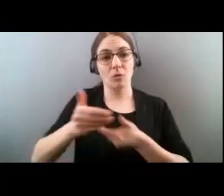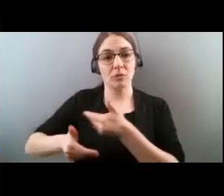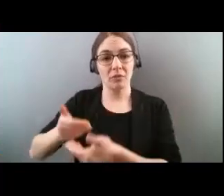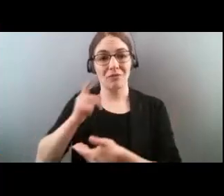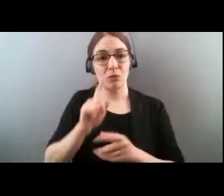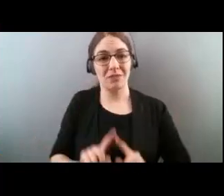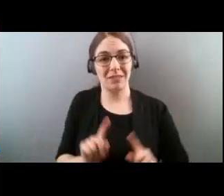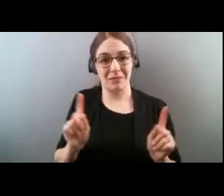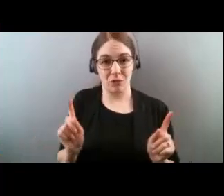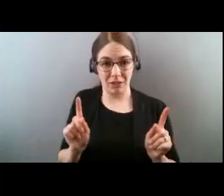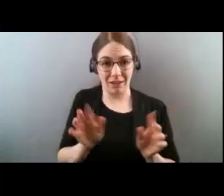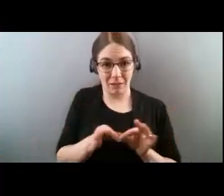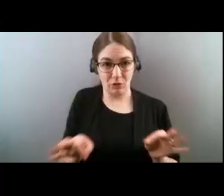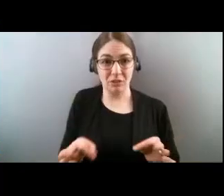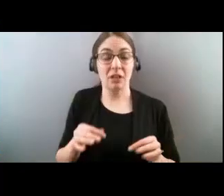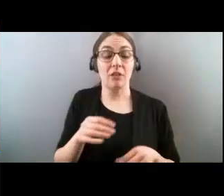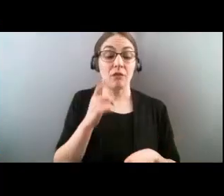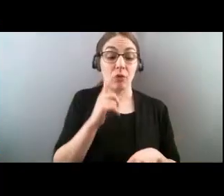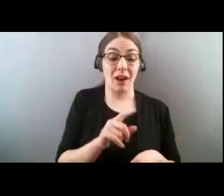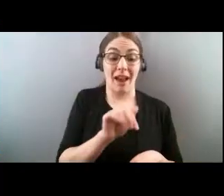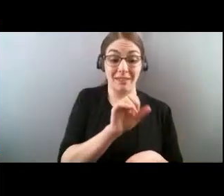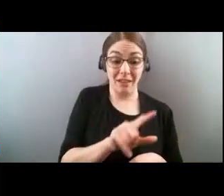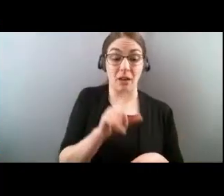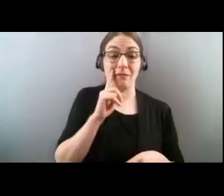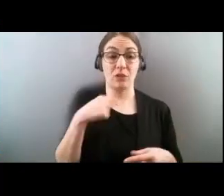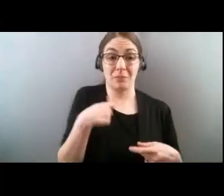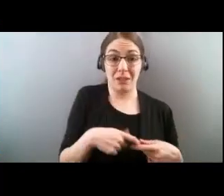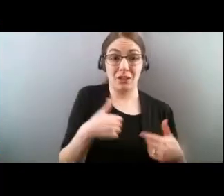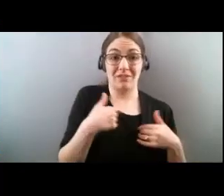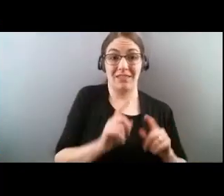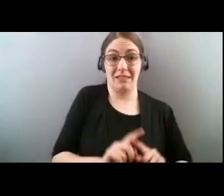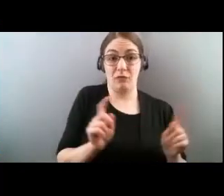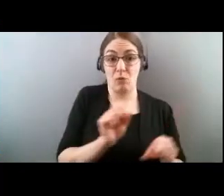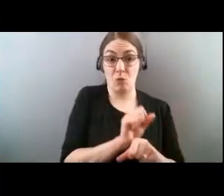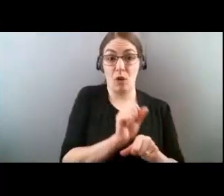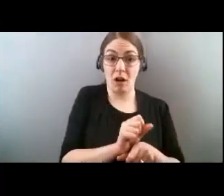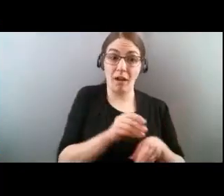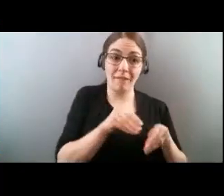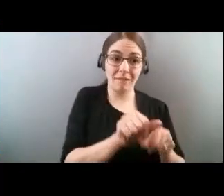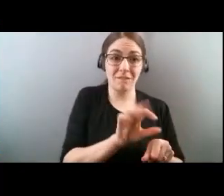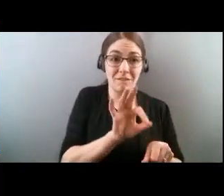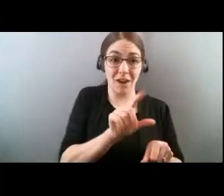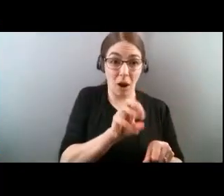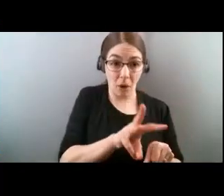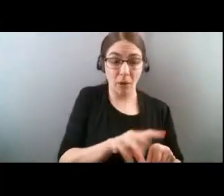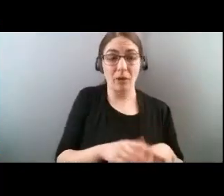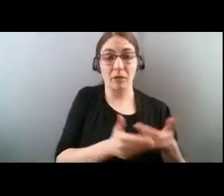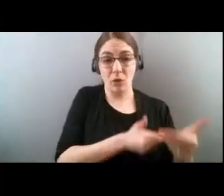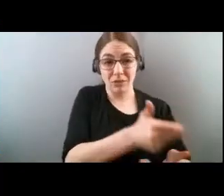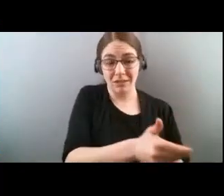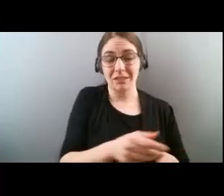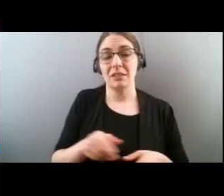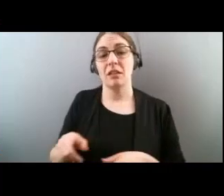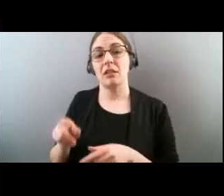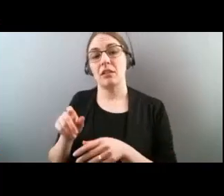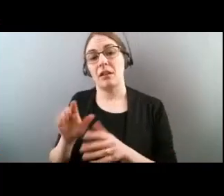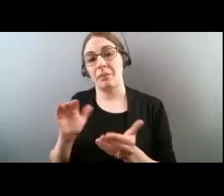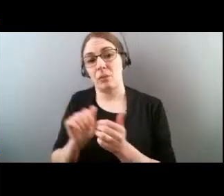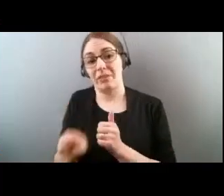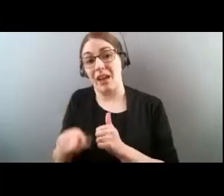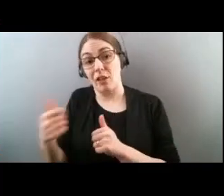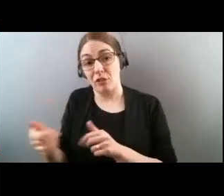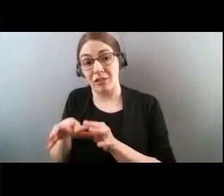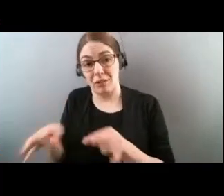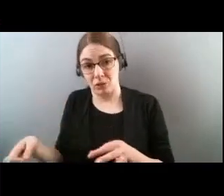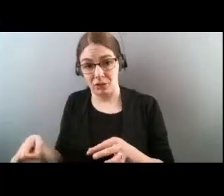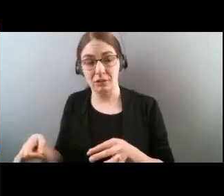have for other spoken languages. And how do we make sure that providers remember that if you're looking for a Spanish or an